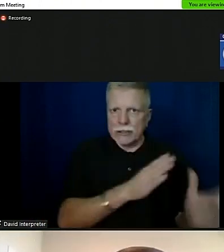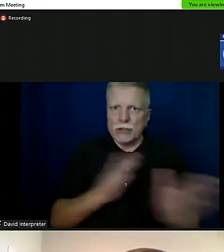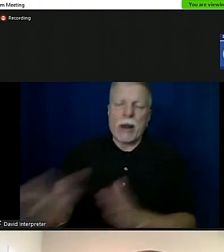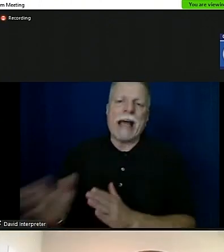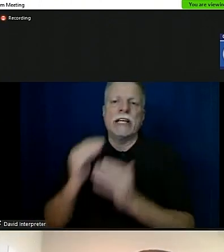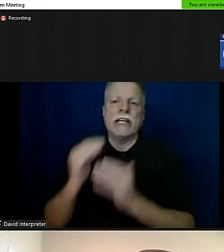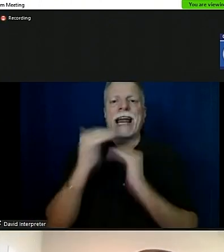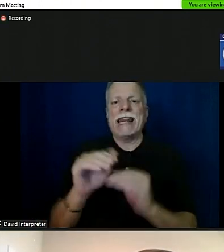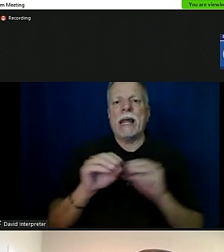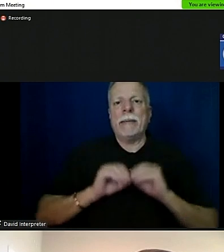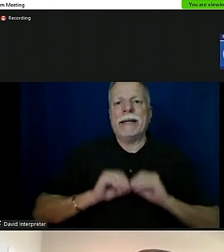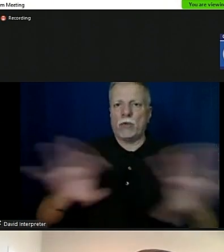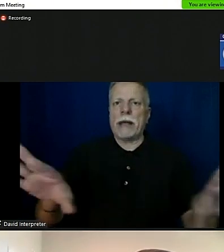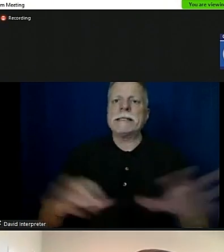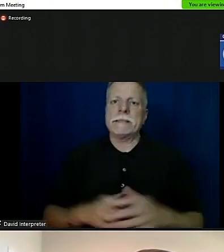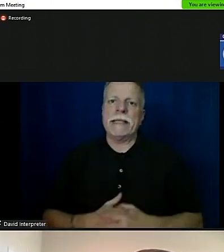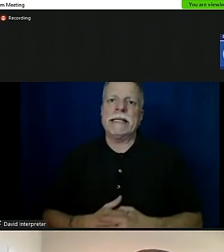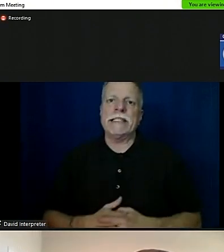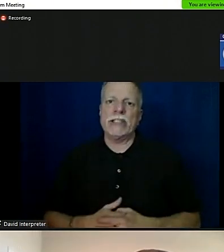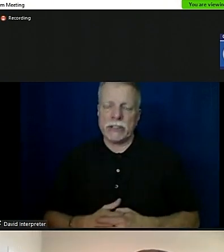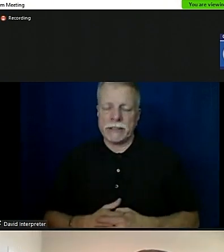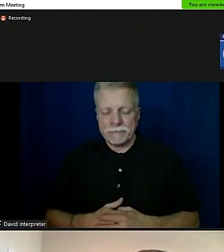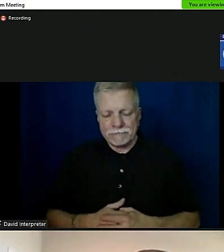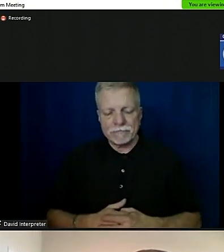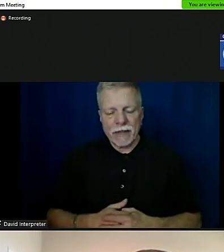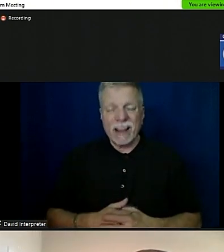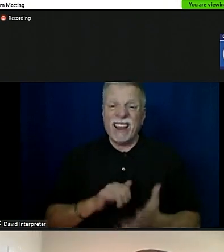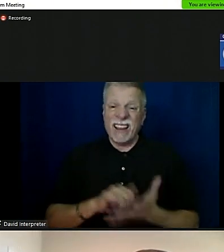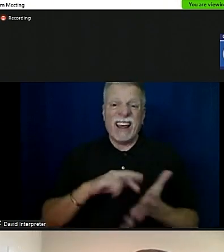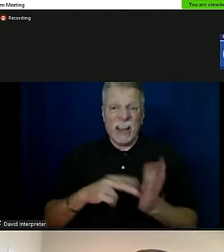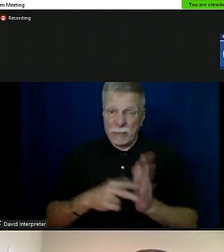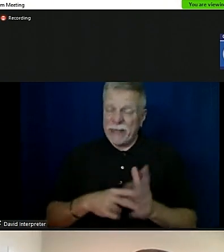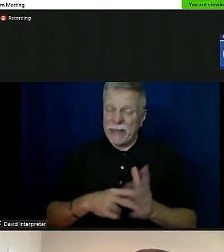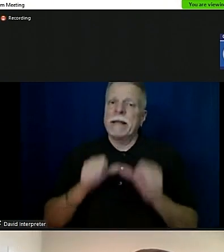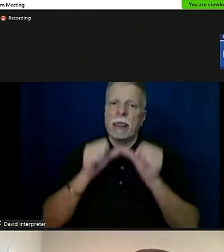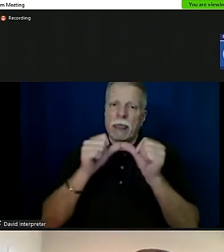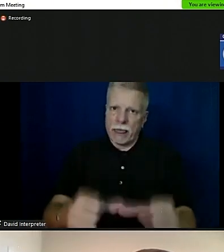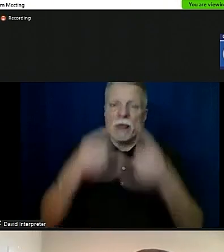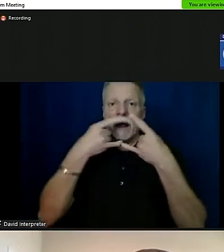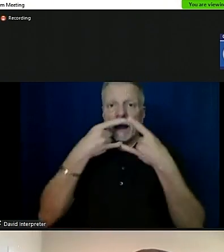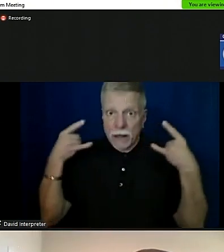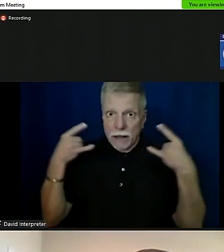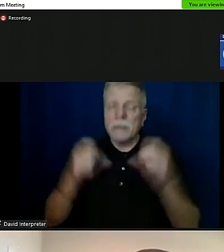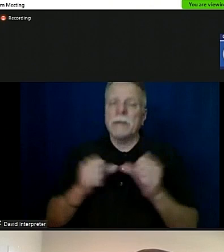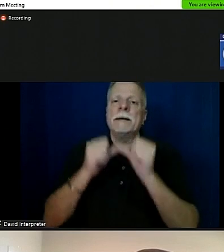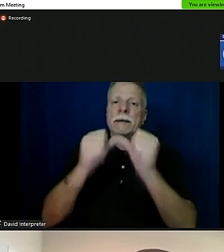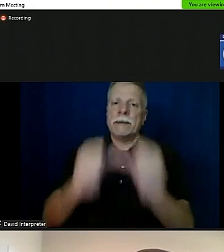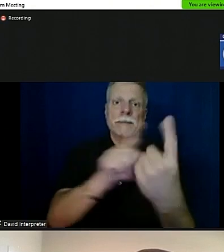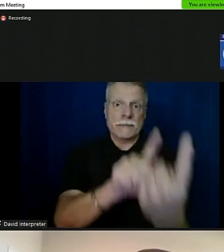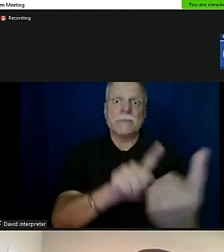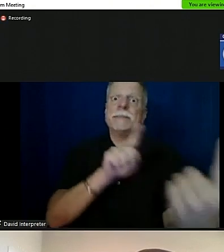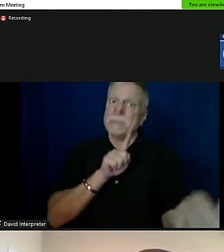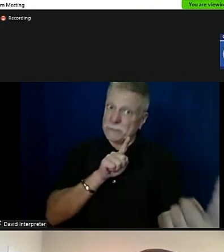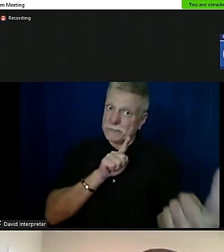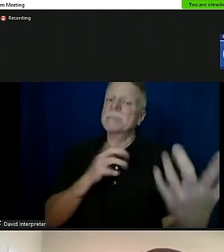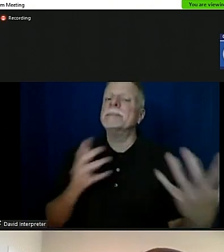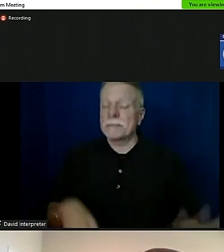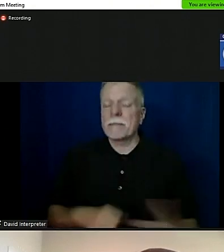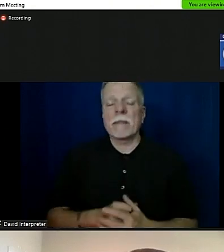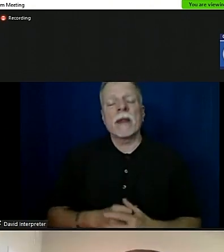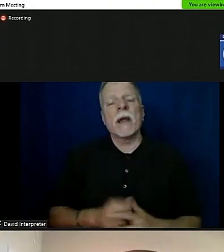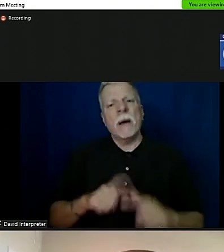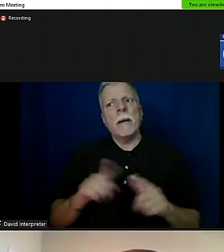And so that, of course, means mask use, that means social distancing strategies. But I would probably turn to others